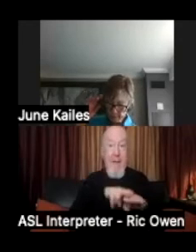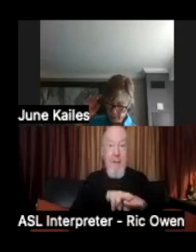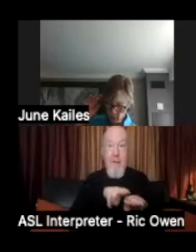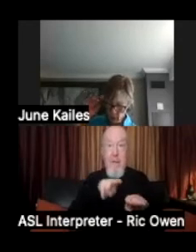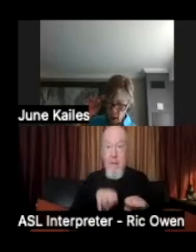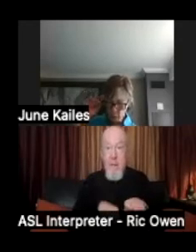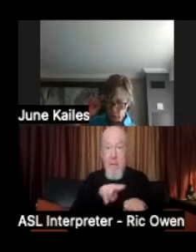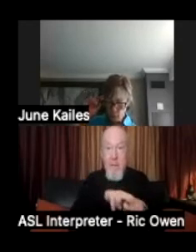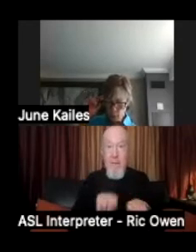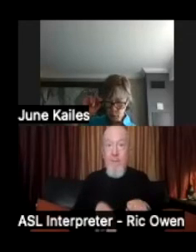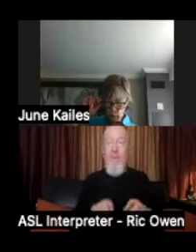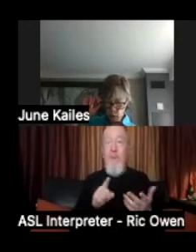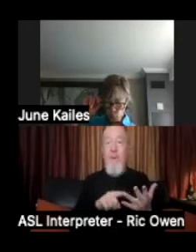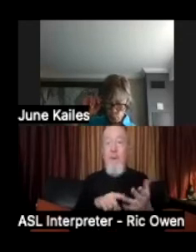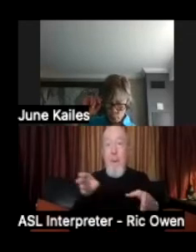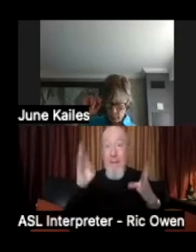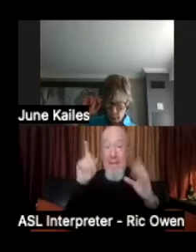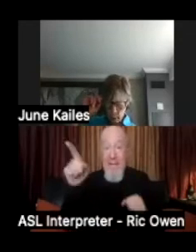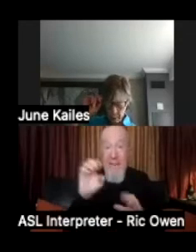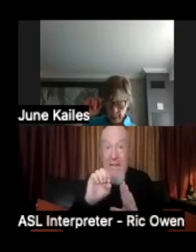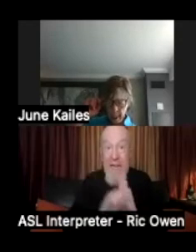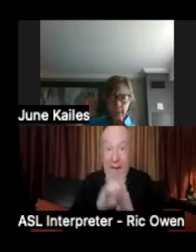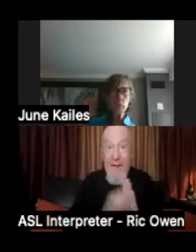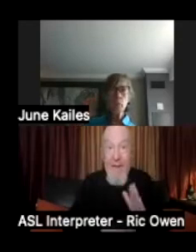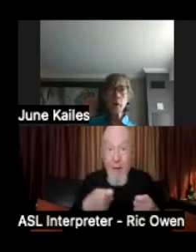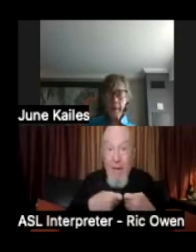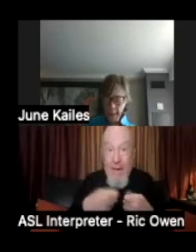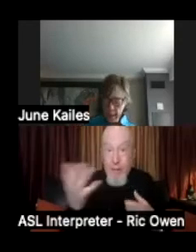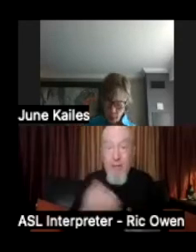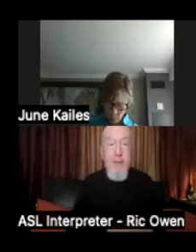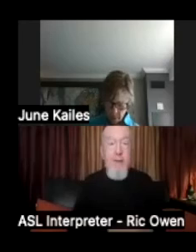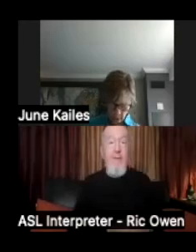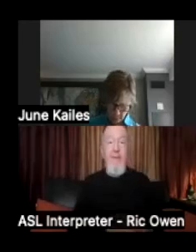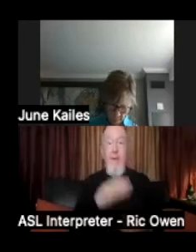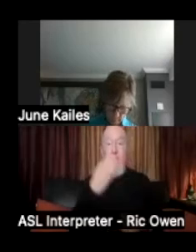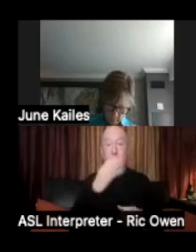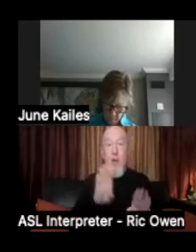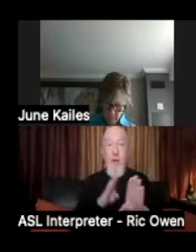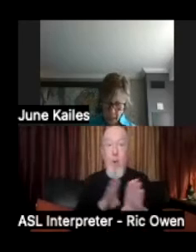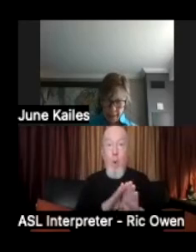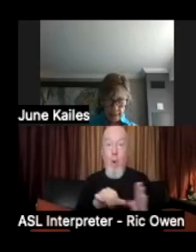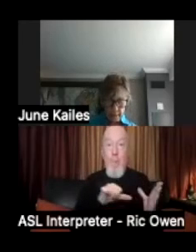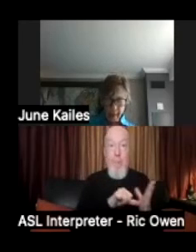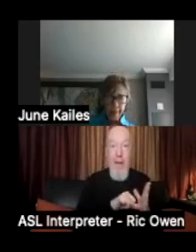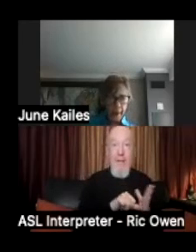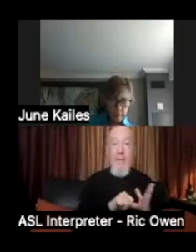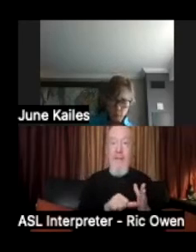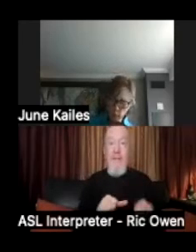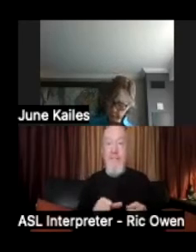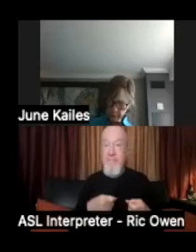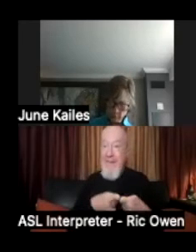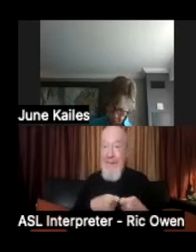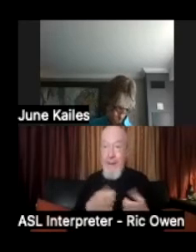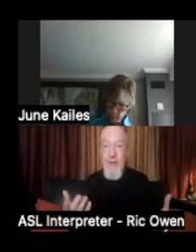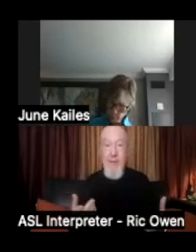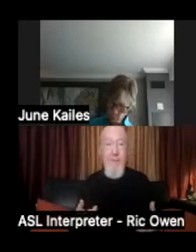building, a remote front door opener, and a remote gate opener. And he does not have an